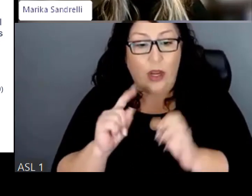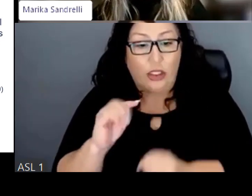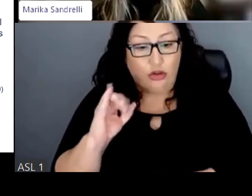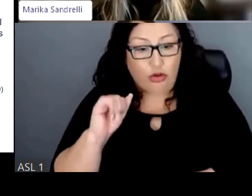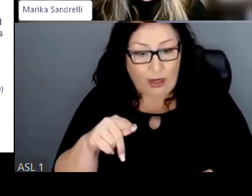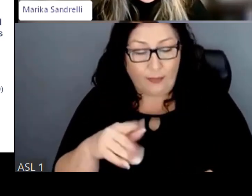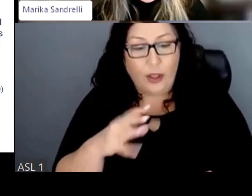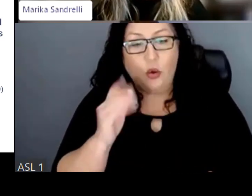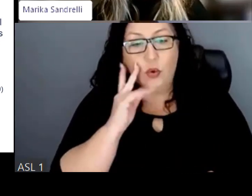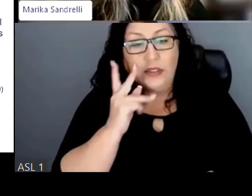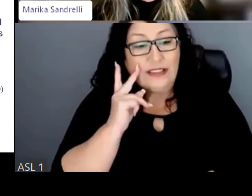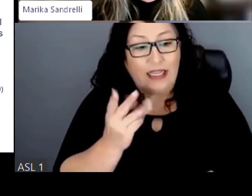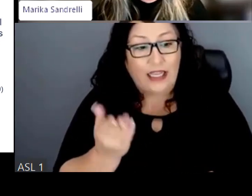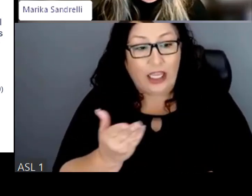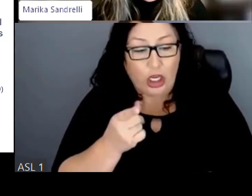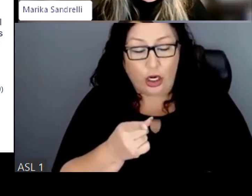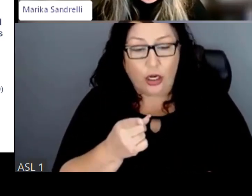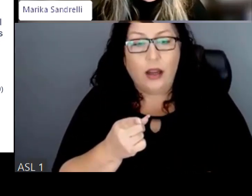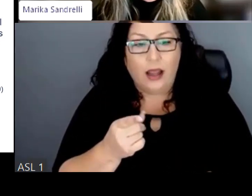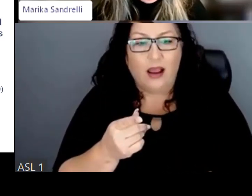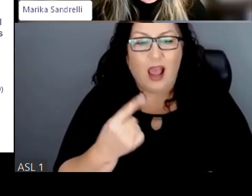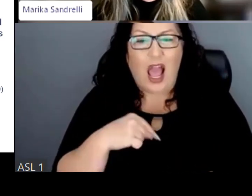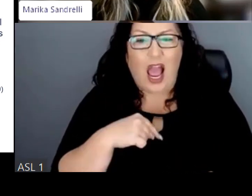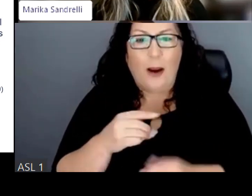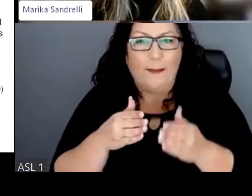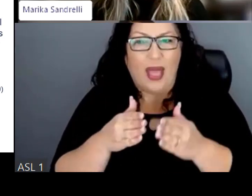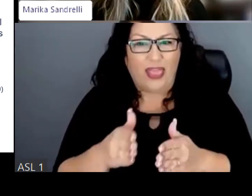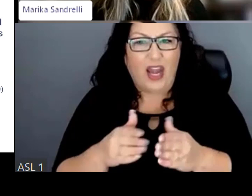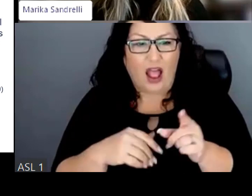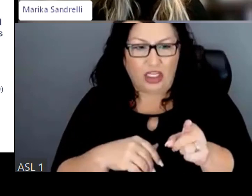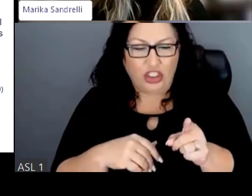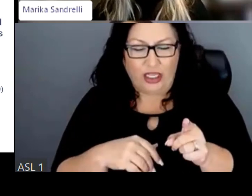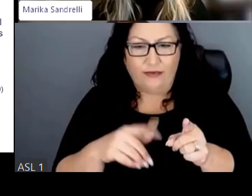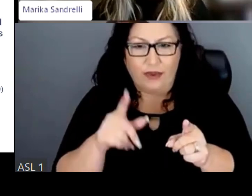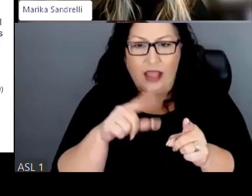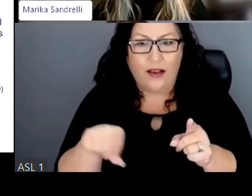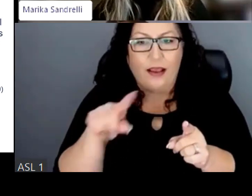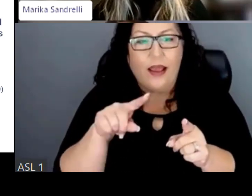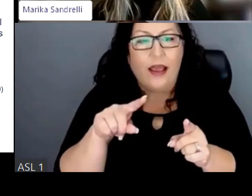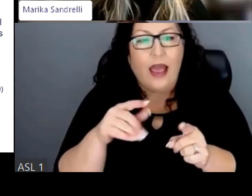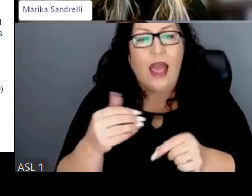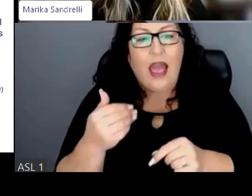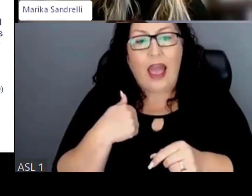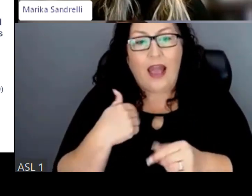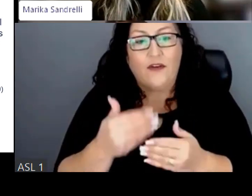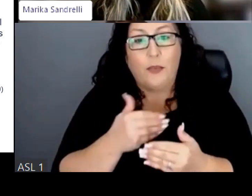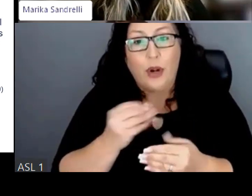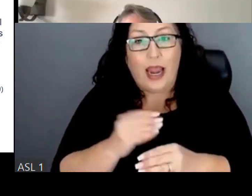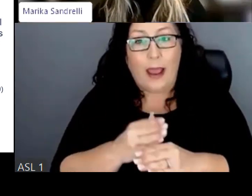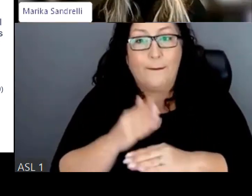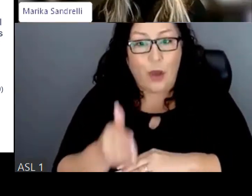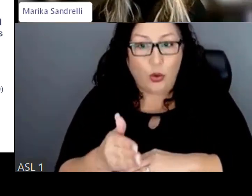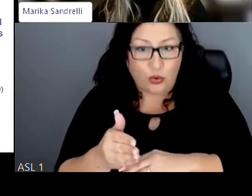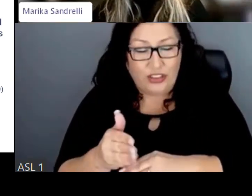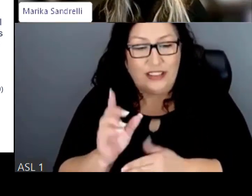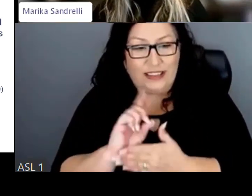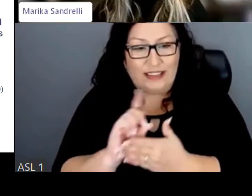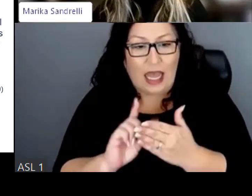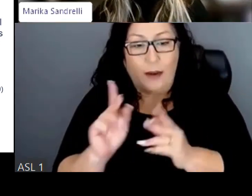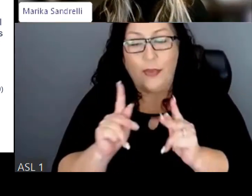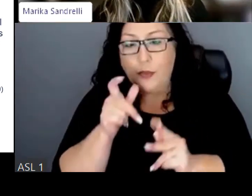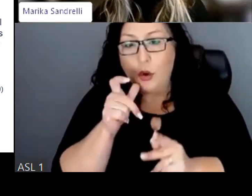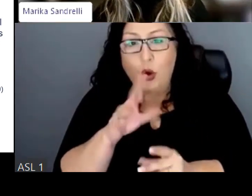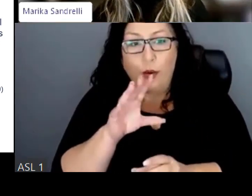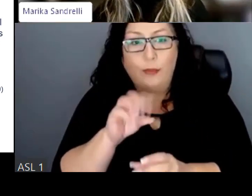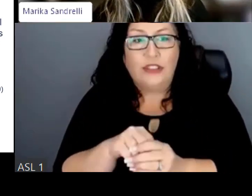TRIP. And you'll see here that here's our methodology. So we have a pre and post design. So